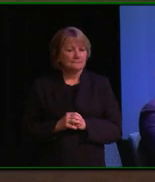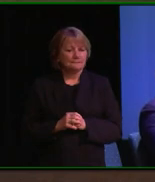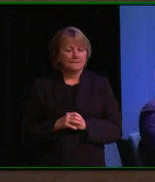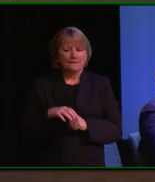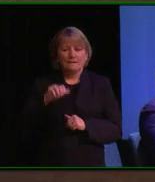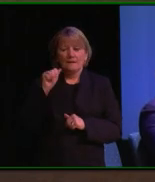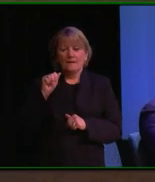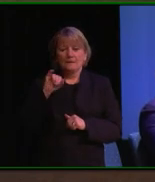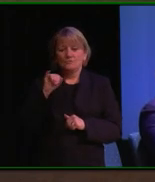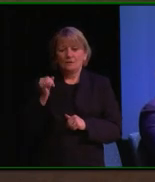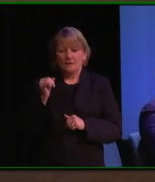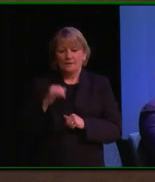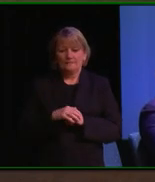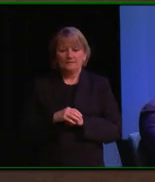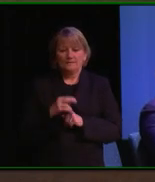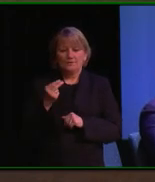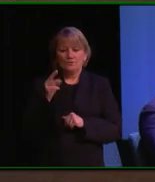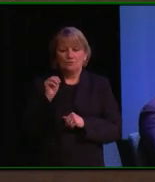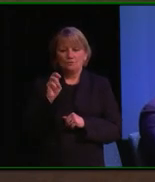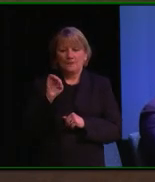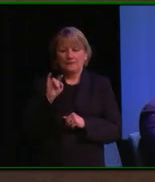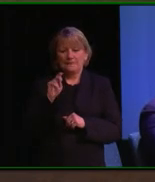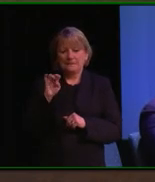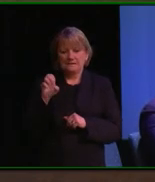AJ Martino, Humanities.